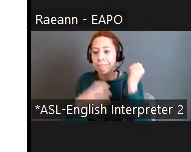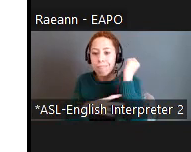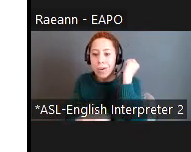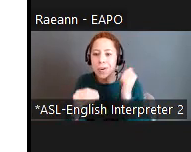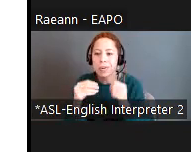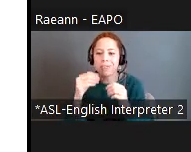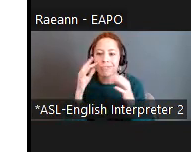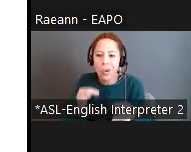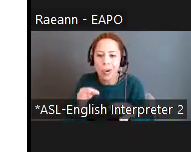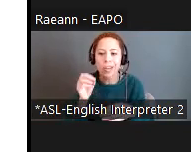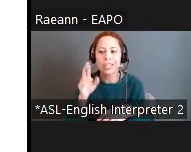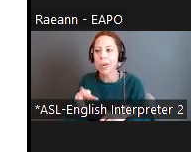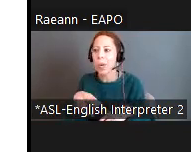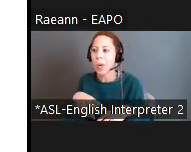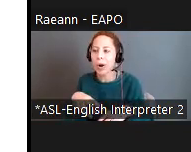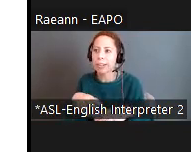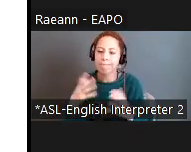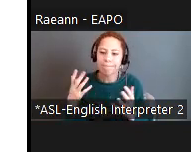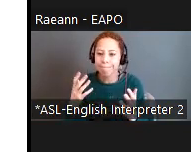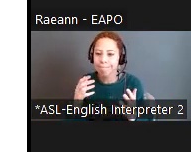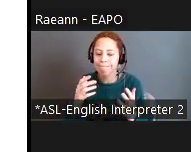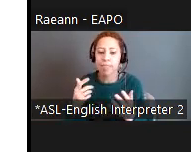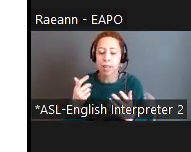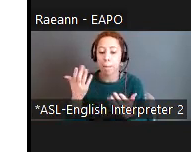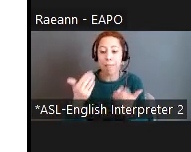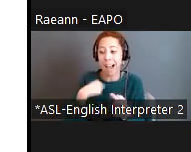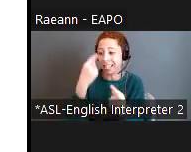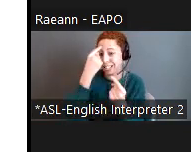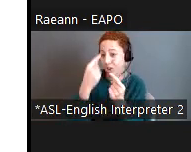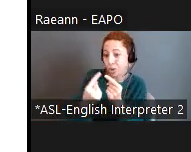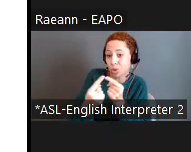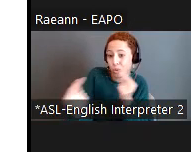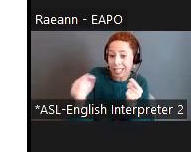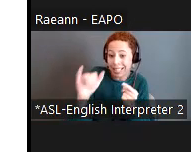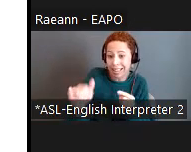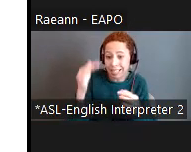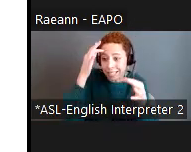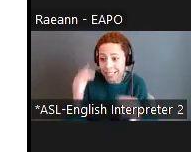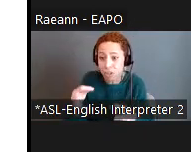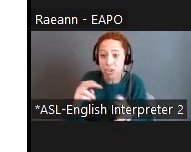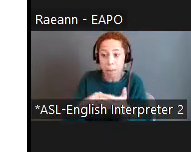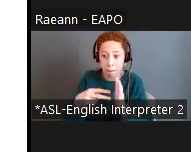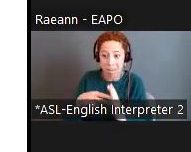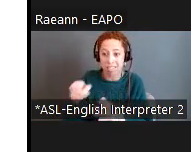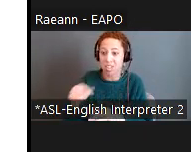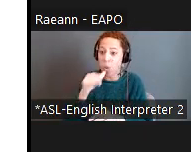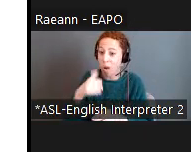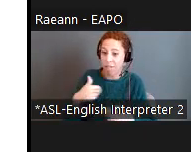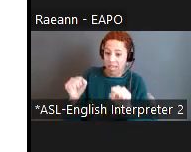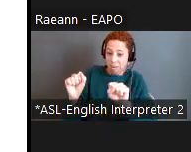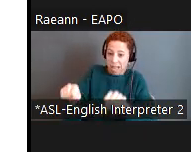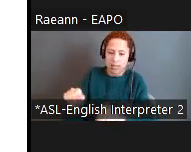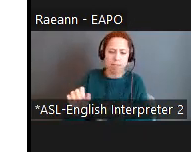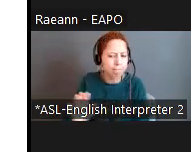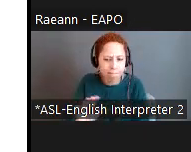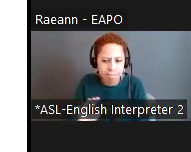diagnosis. So just because somebody has made a decision that you wouldn't have made or that you disagree with does not mean they lack capacity. If they